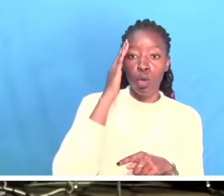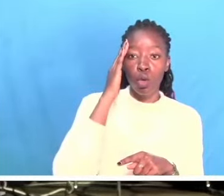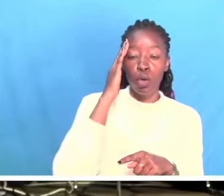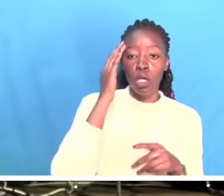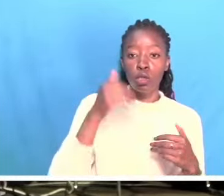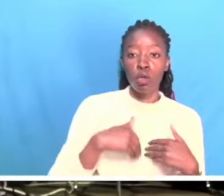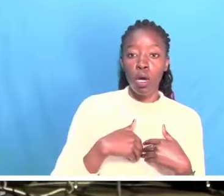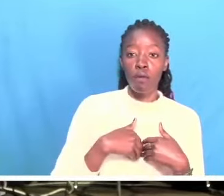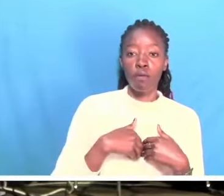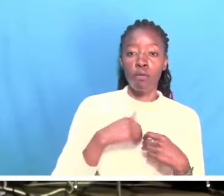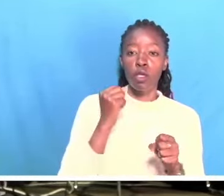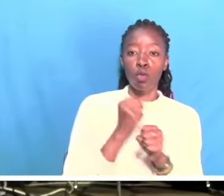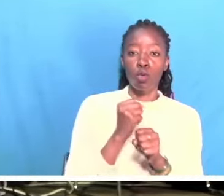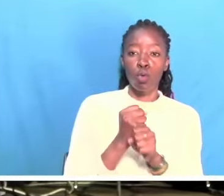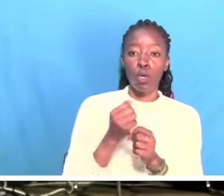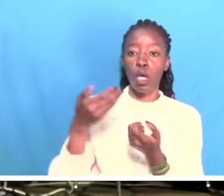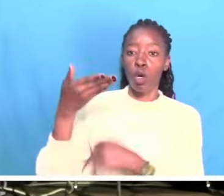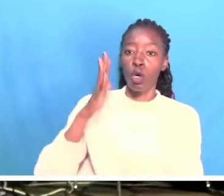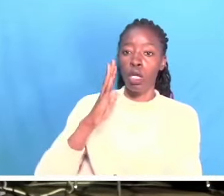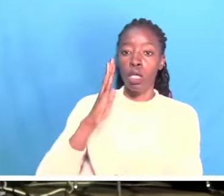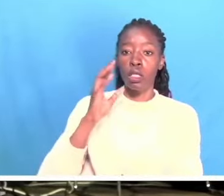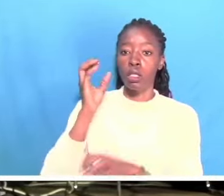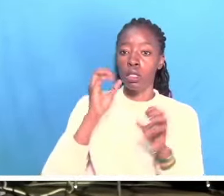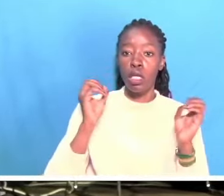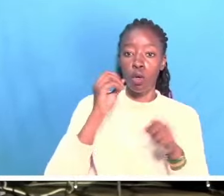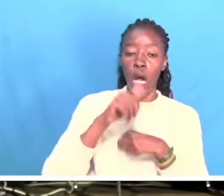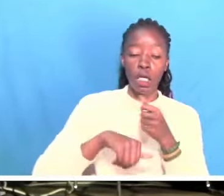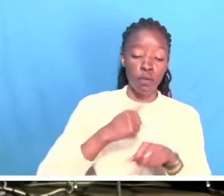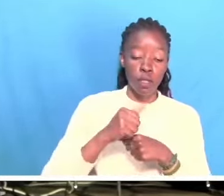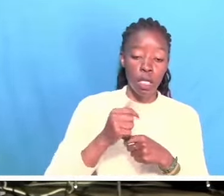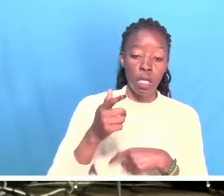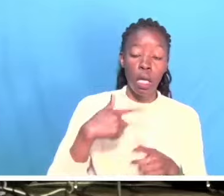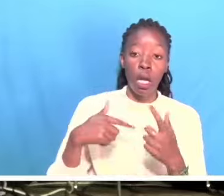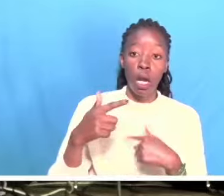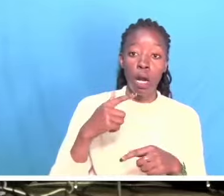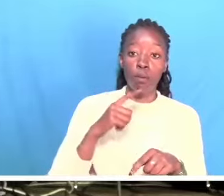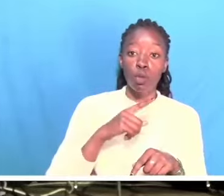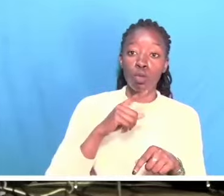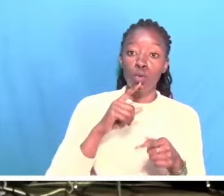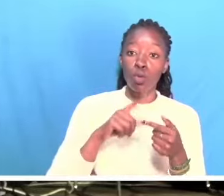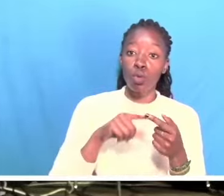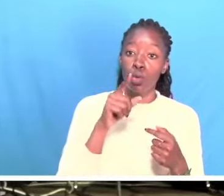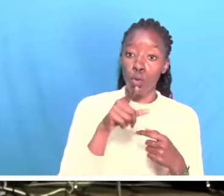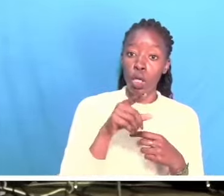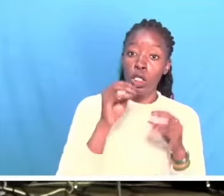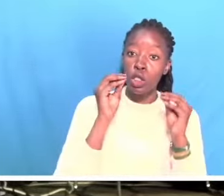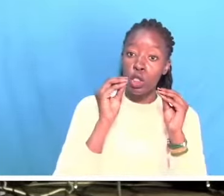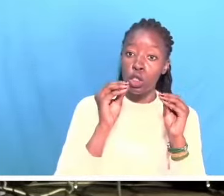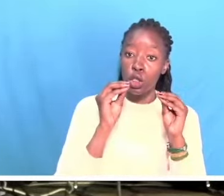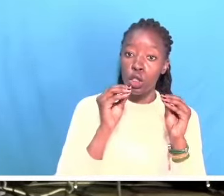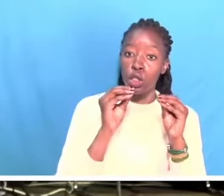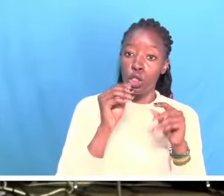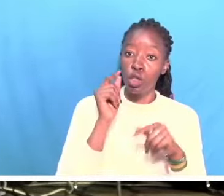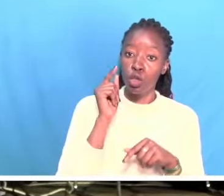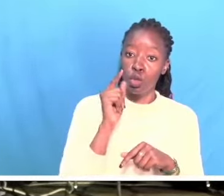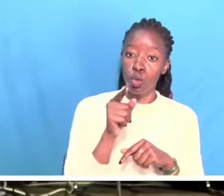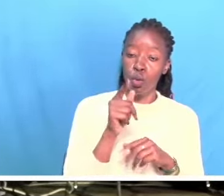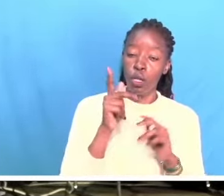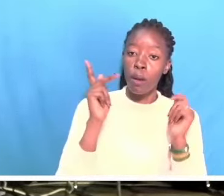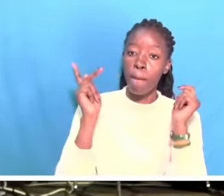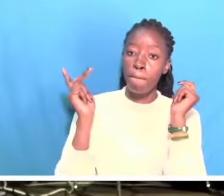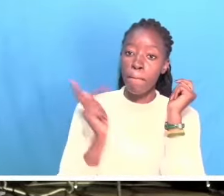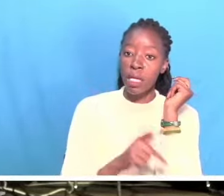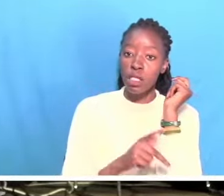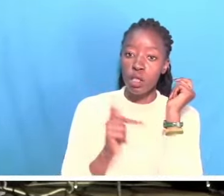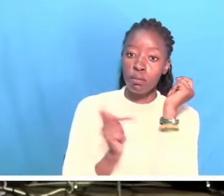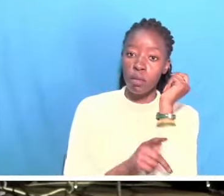ungodly activities, they will come to you and they will teach you. They will get that demon out of you. They will beat that demon